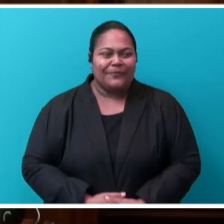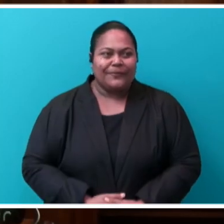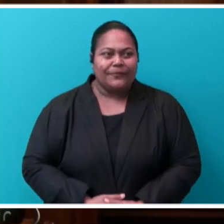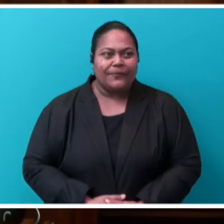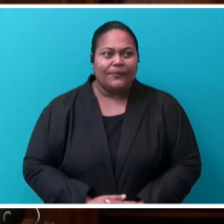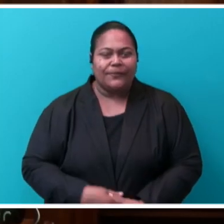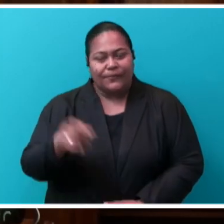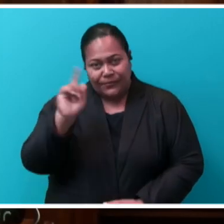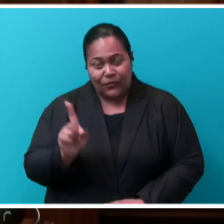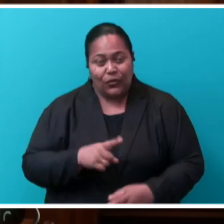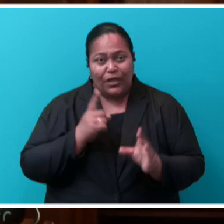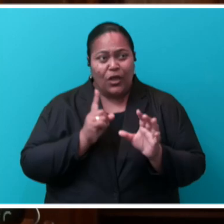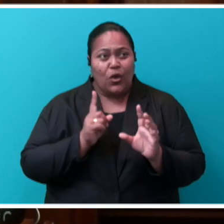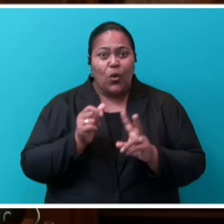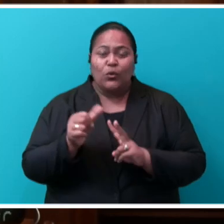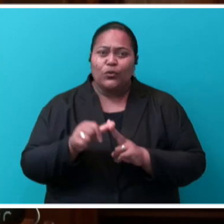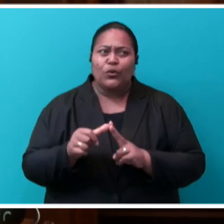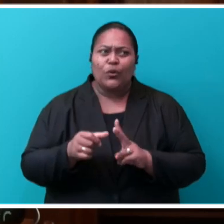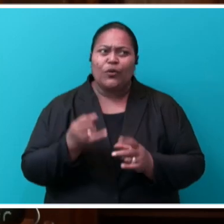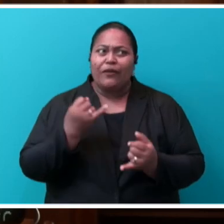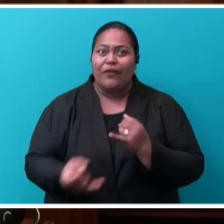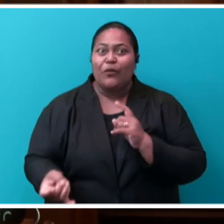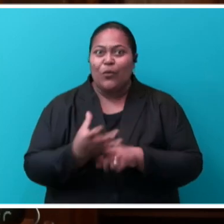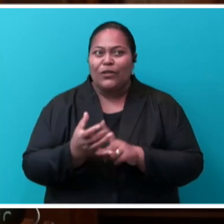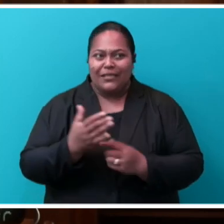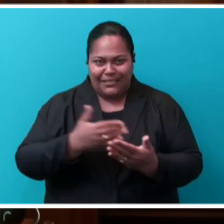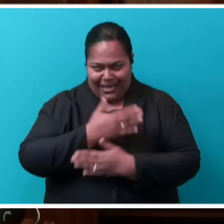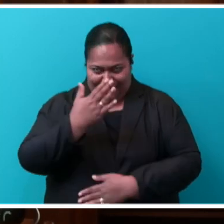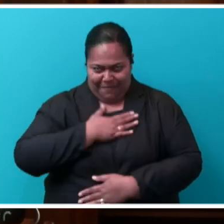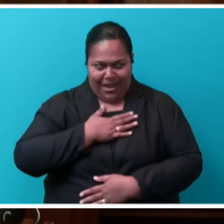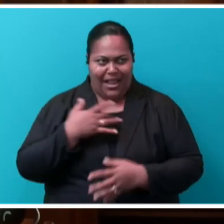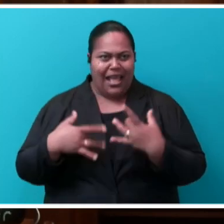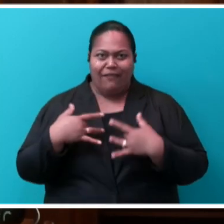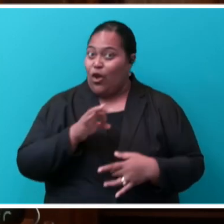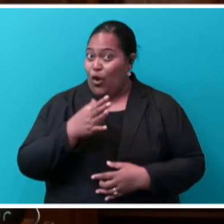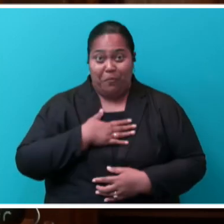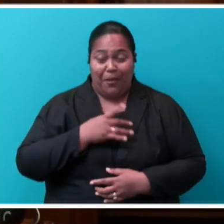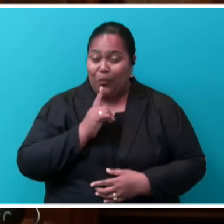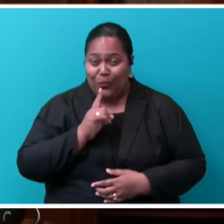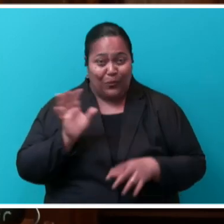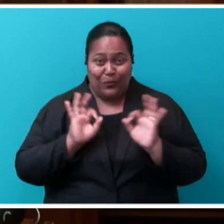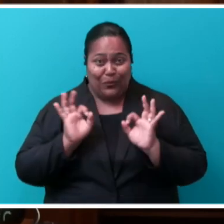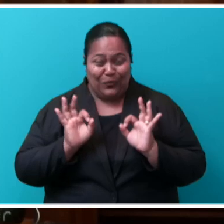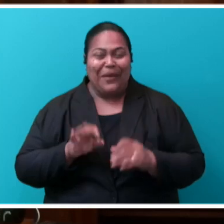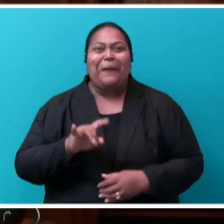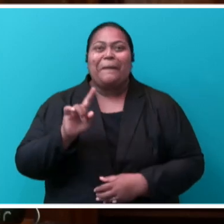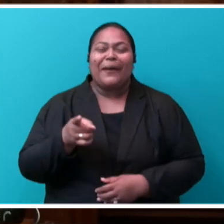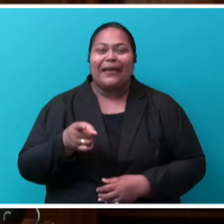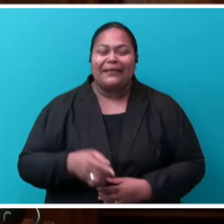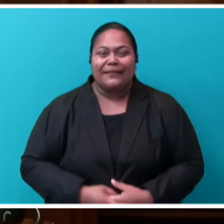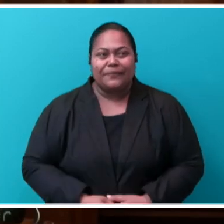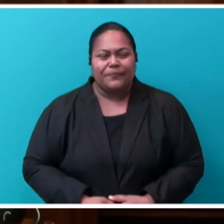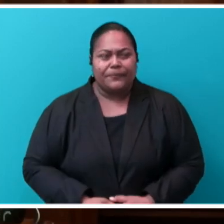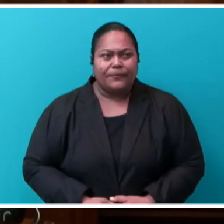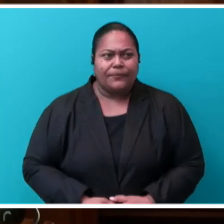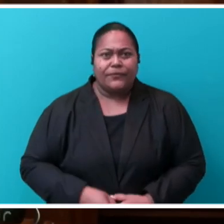Today also is a very important day in my life. It's not my birthday, but on